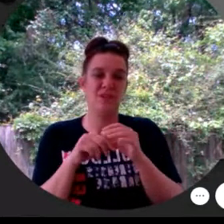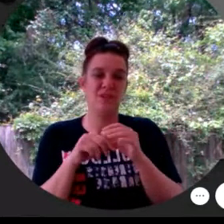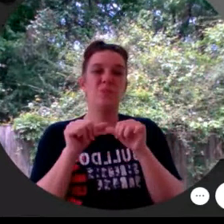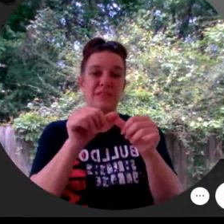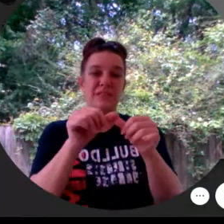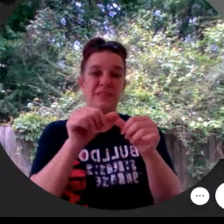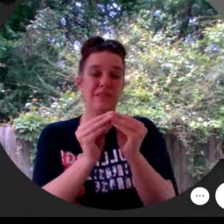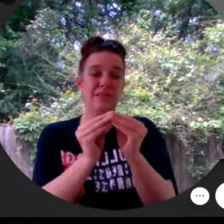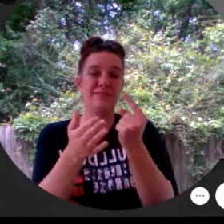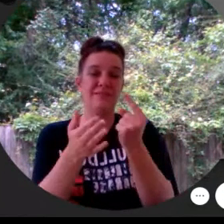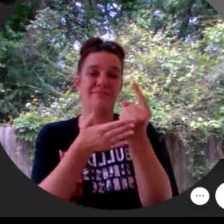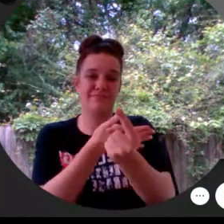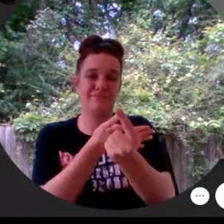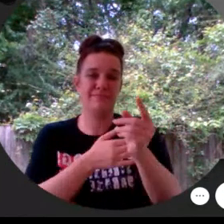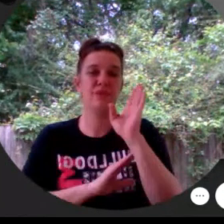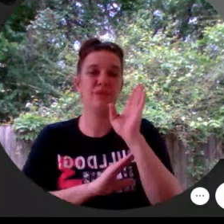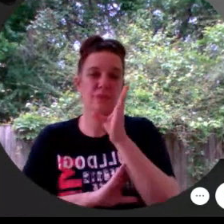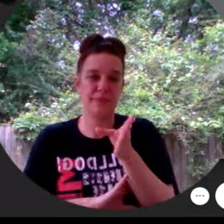next week."